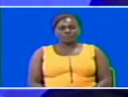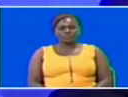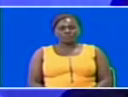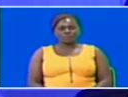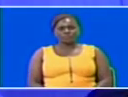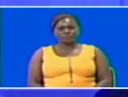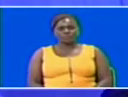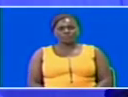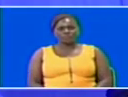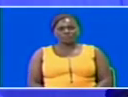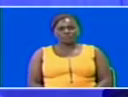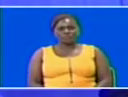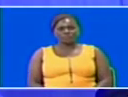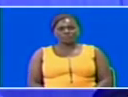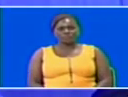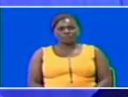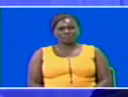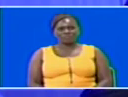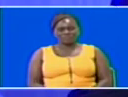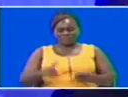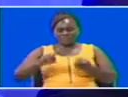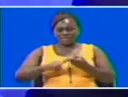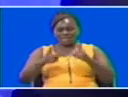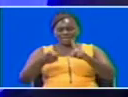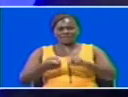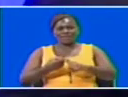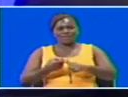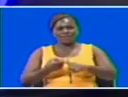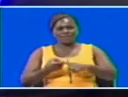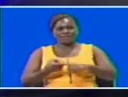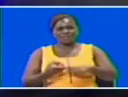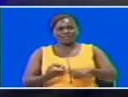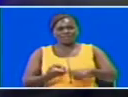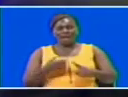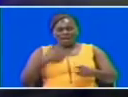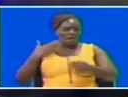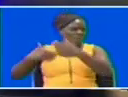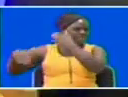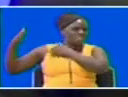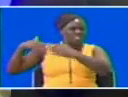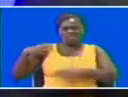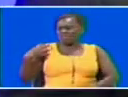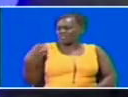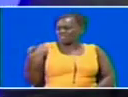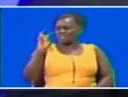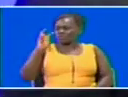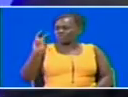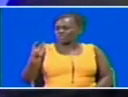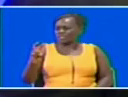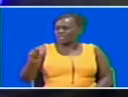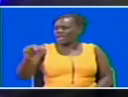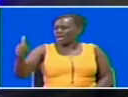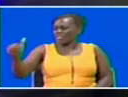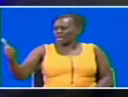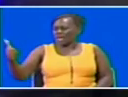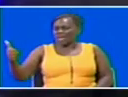This year, The Standard has a rich history, as you have seen from some of the exhibitions that you